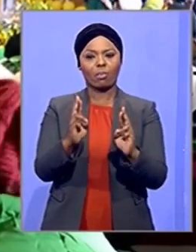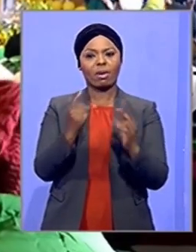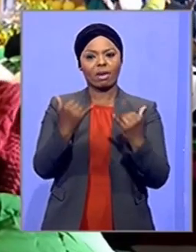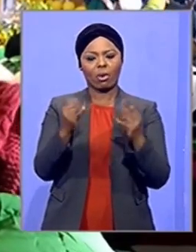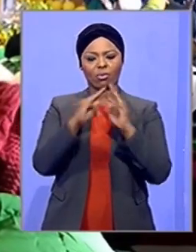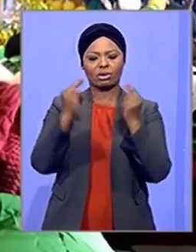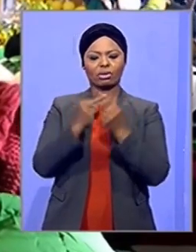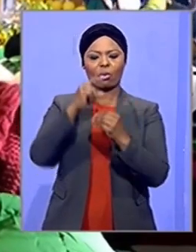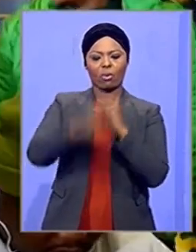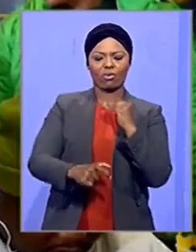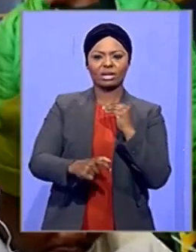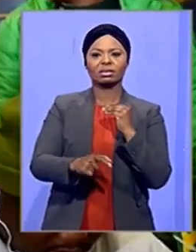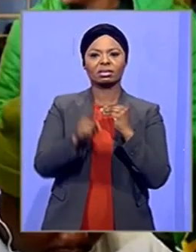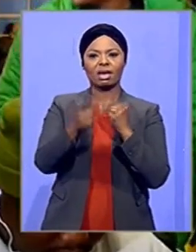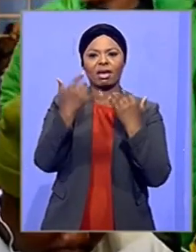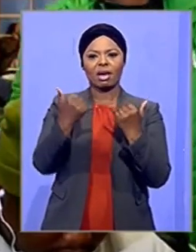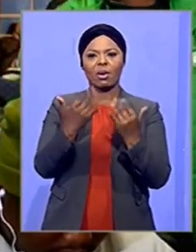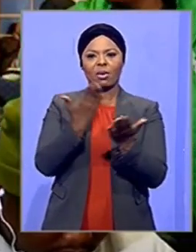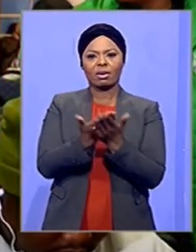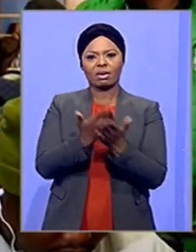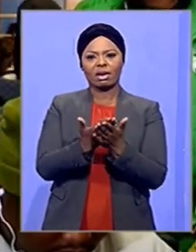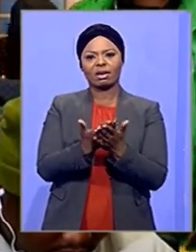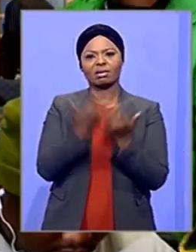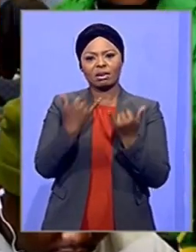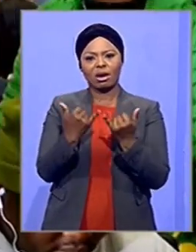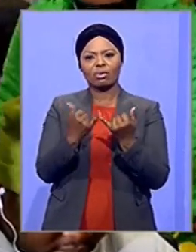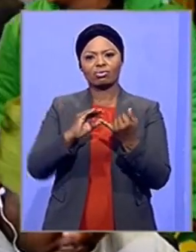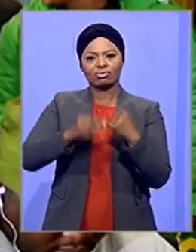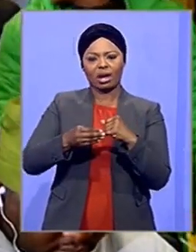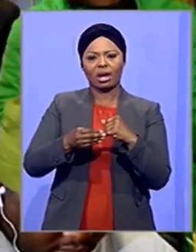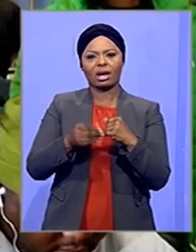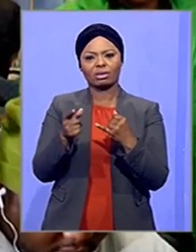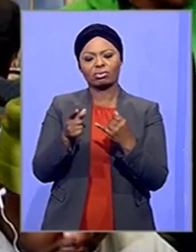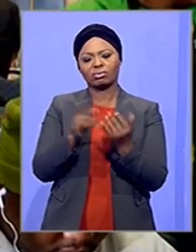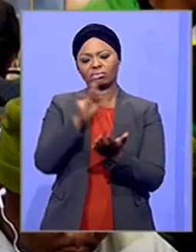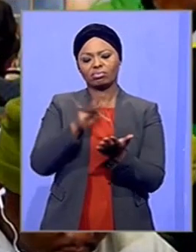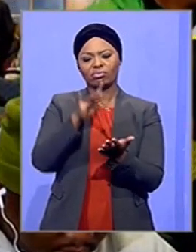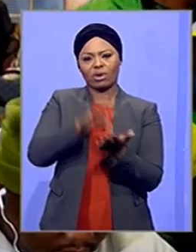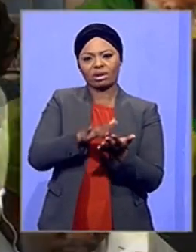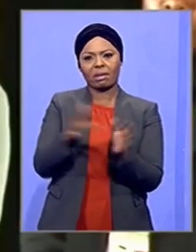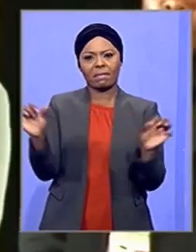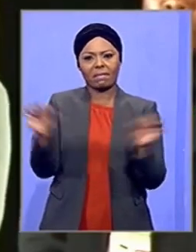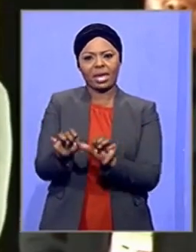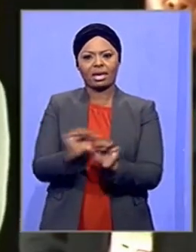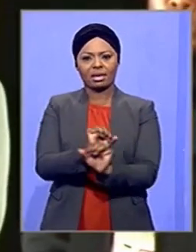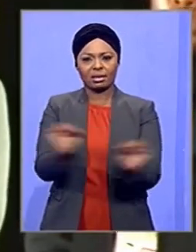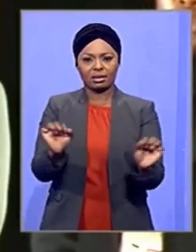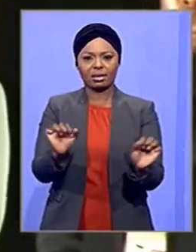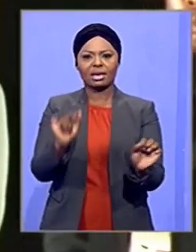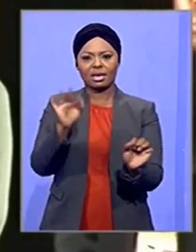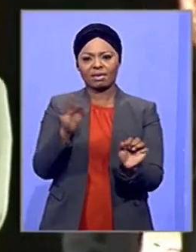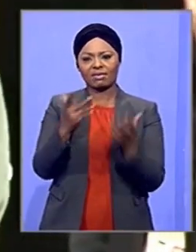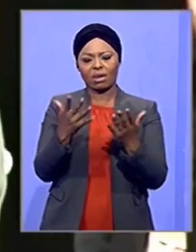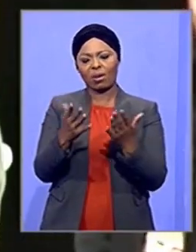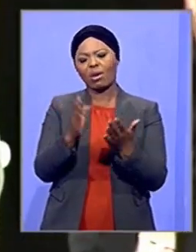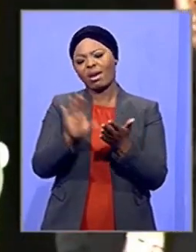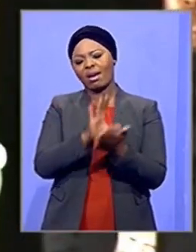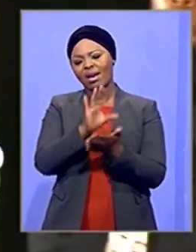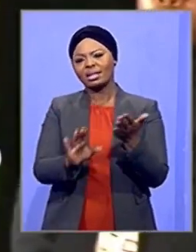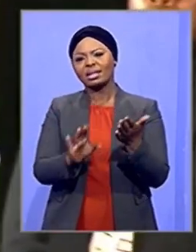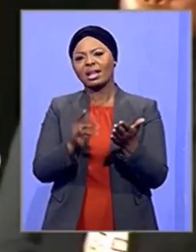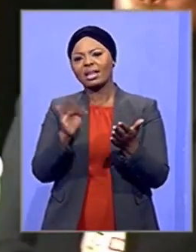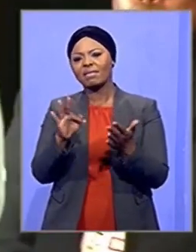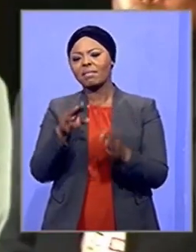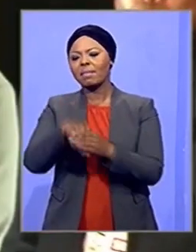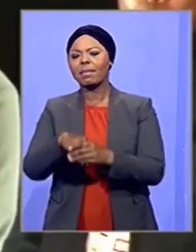Bosetshaba e tla phimola katlhegeniso ya go ikgogela kwa thoko ga o lebagano ke ditatofatso tsa bosenyi le dintlhakaelo tsa komiti ya